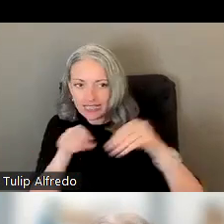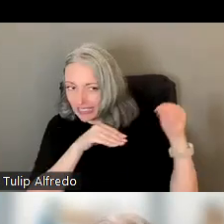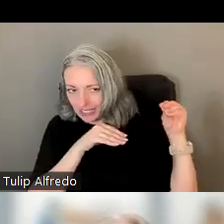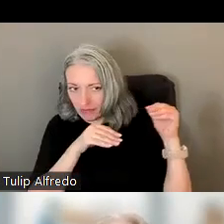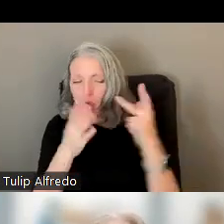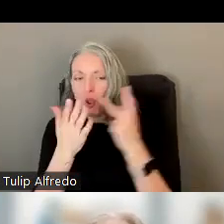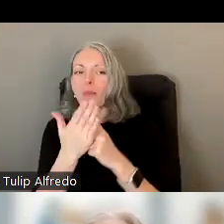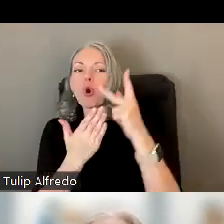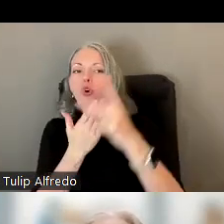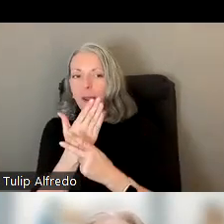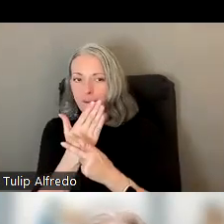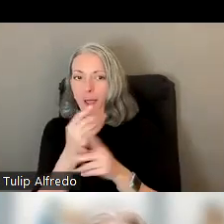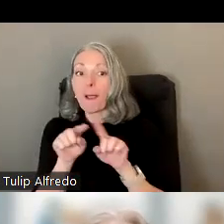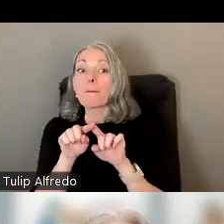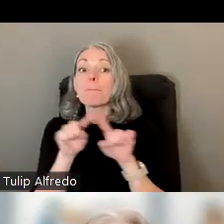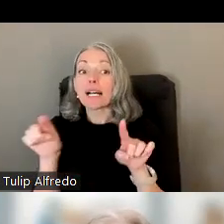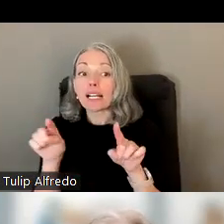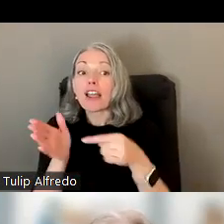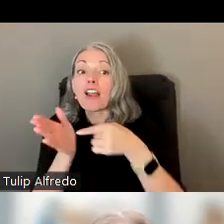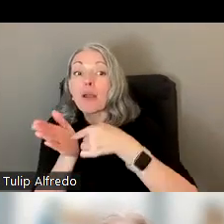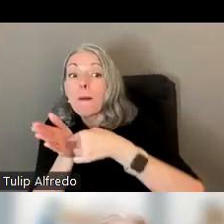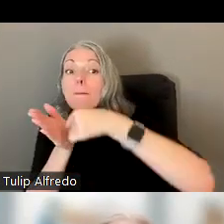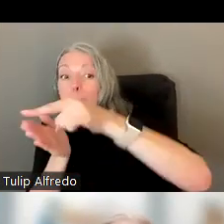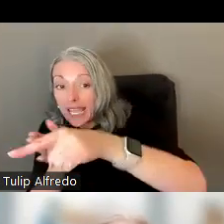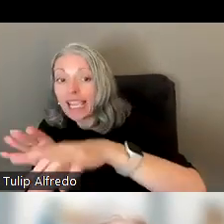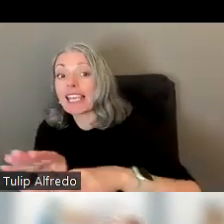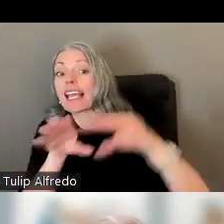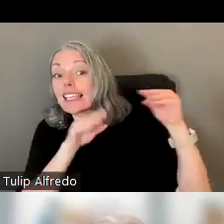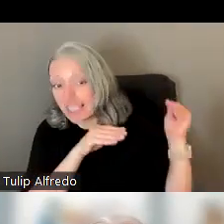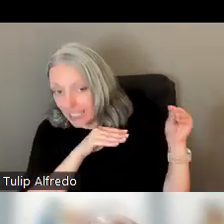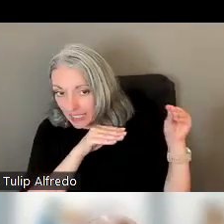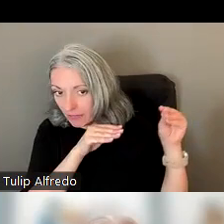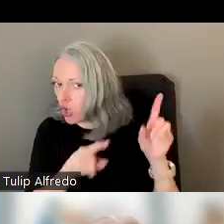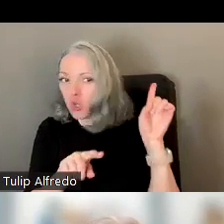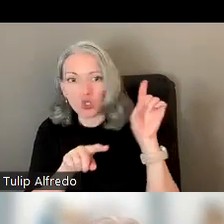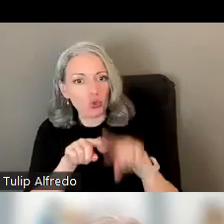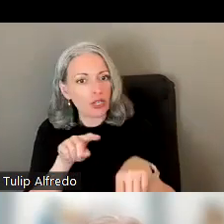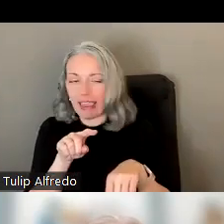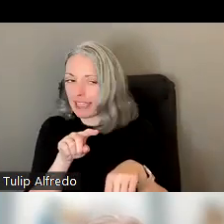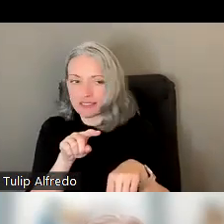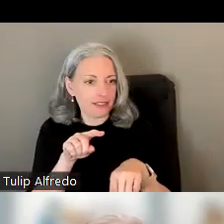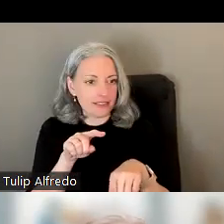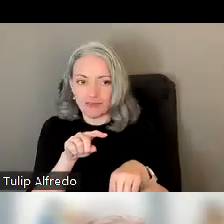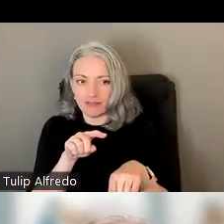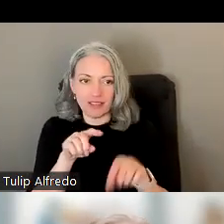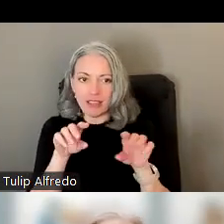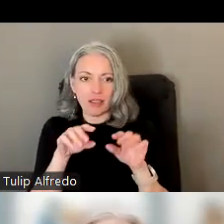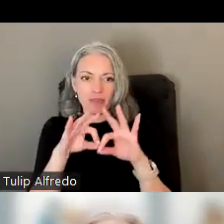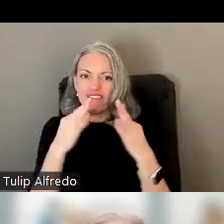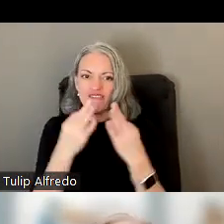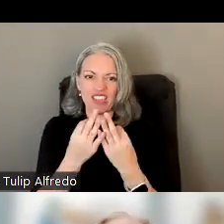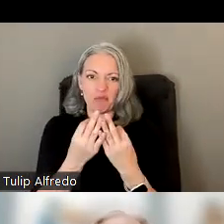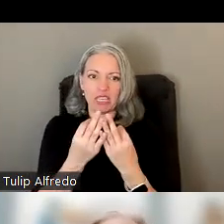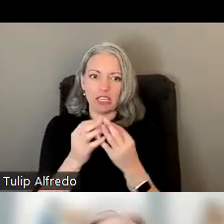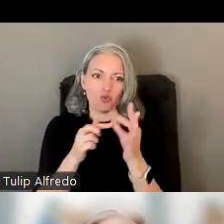But when it comes to paid family leave, you can't be one of these family members, family of